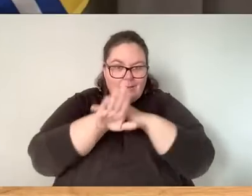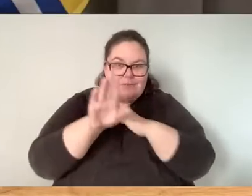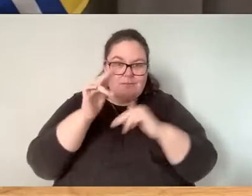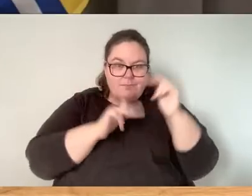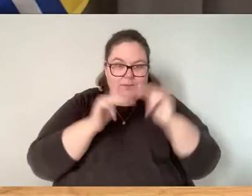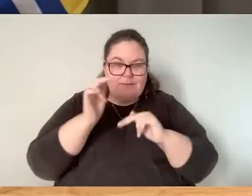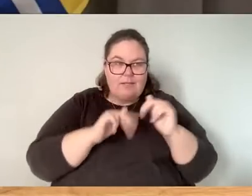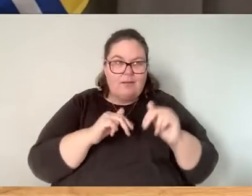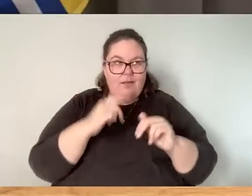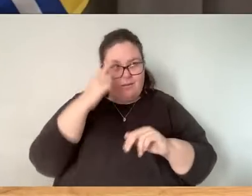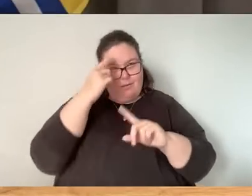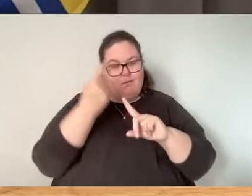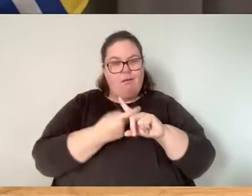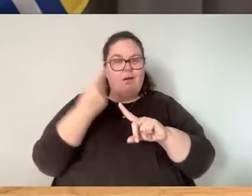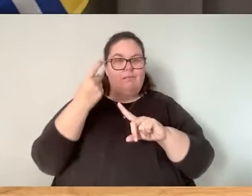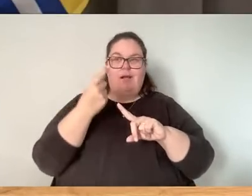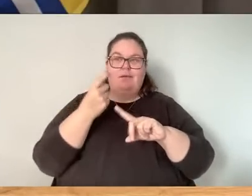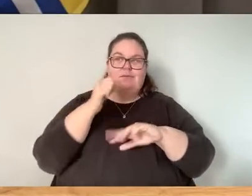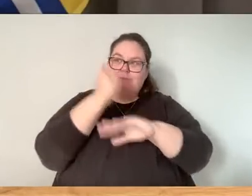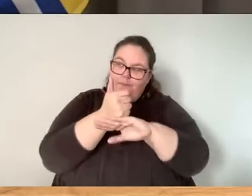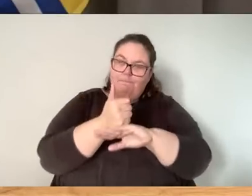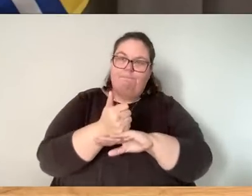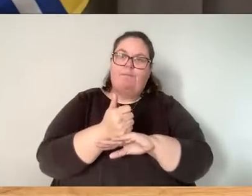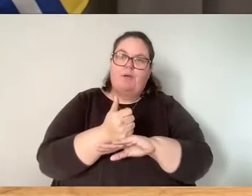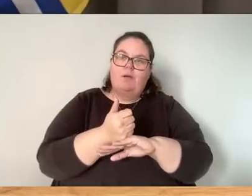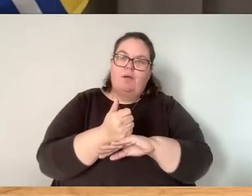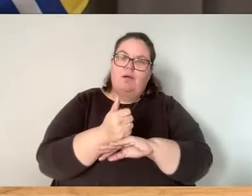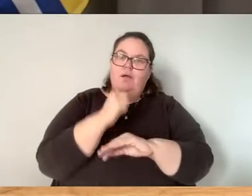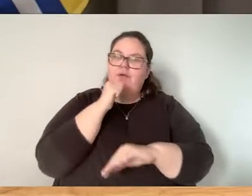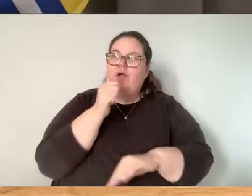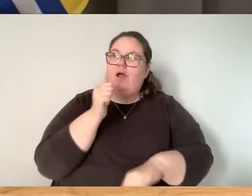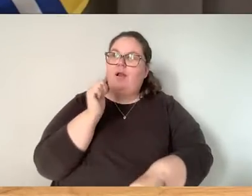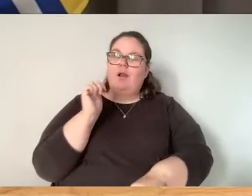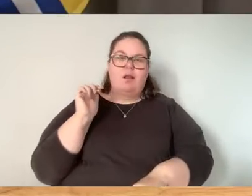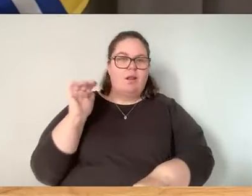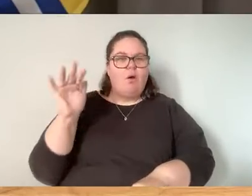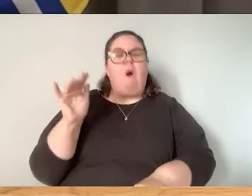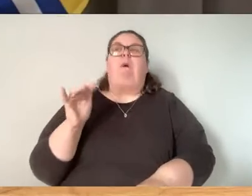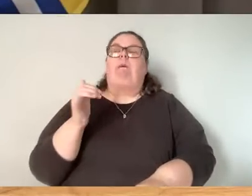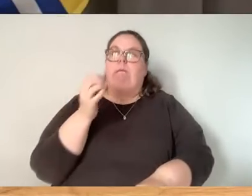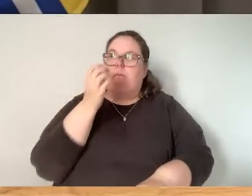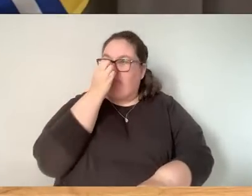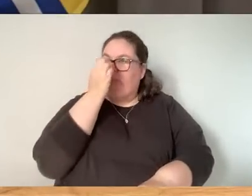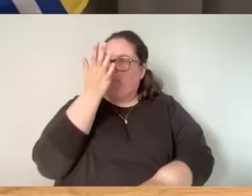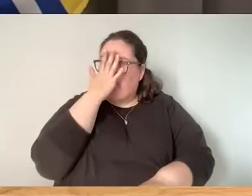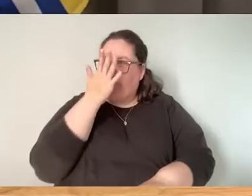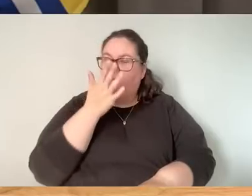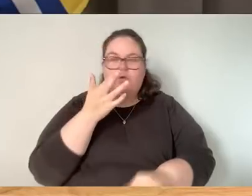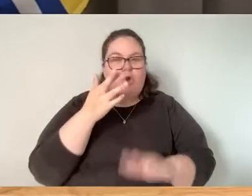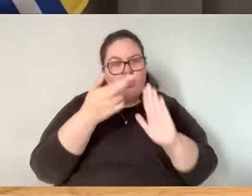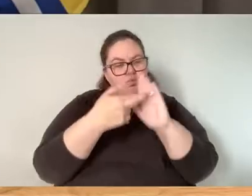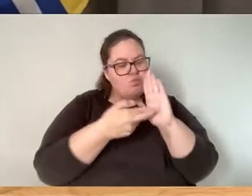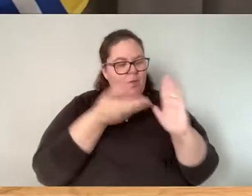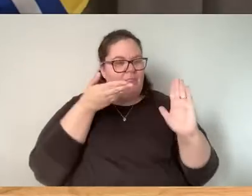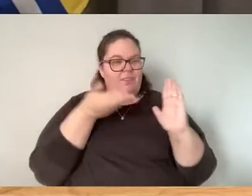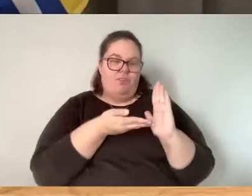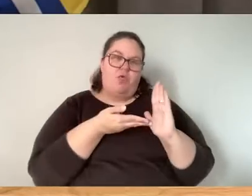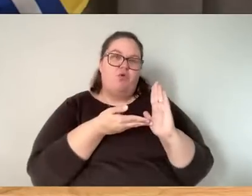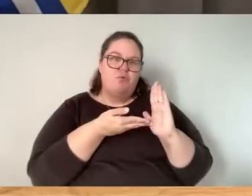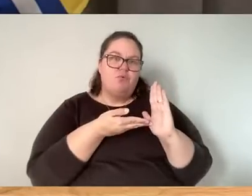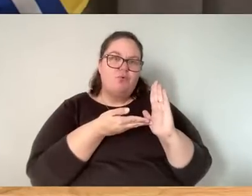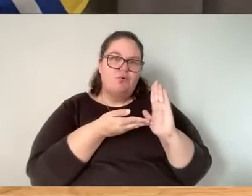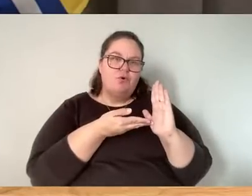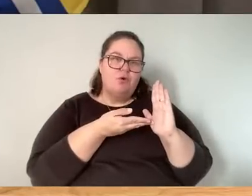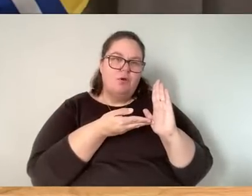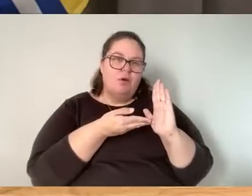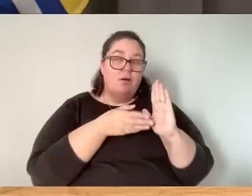about it up front, and not because the objective, it's not that the regulation will be there to just to remind